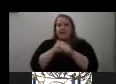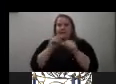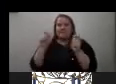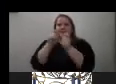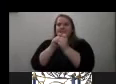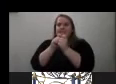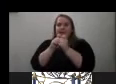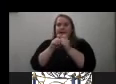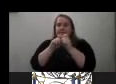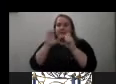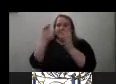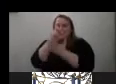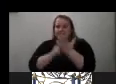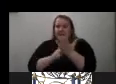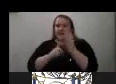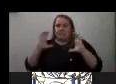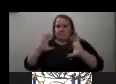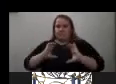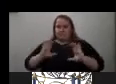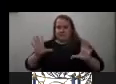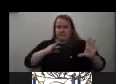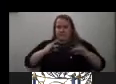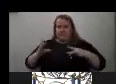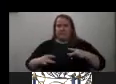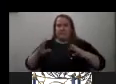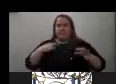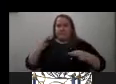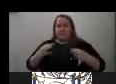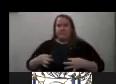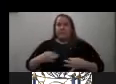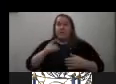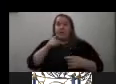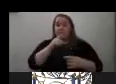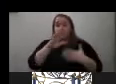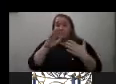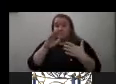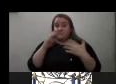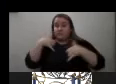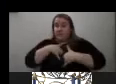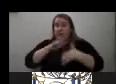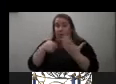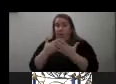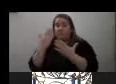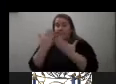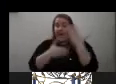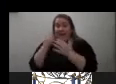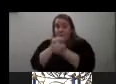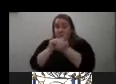And then we apply it to the jacket and then we jewel it. These jackets are all hand washable and we hang them up to